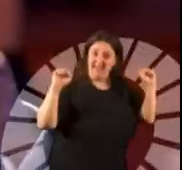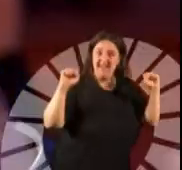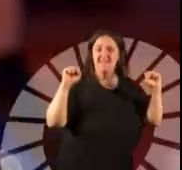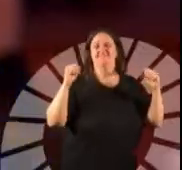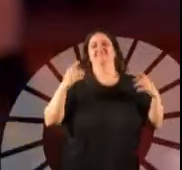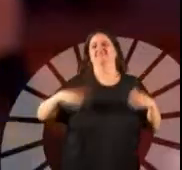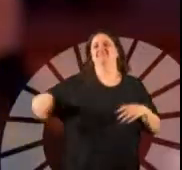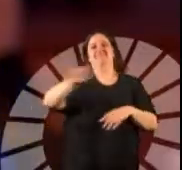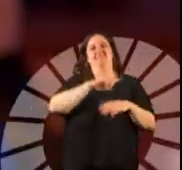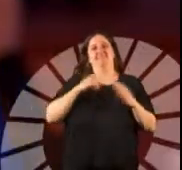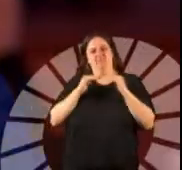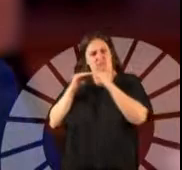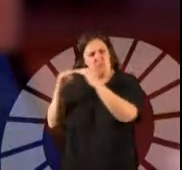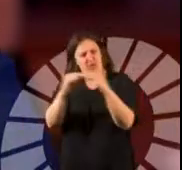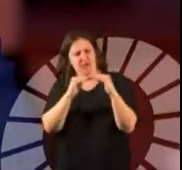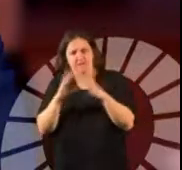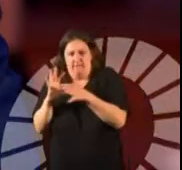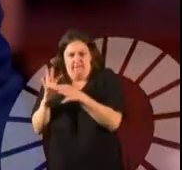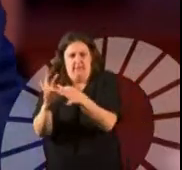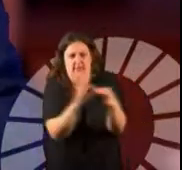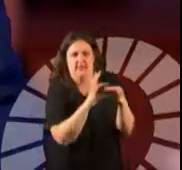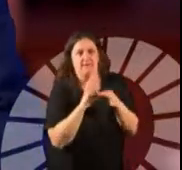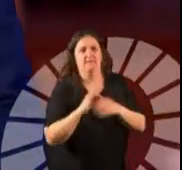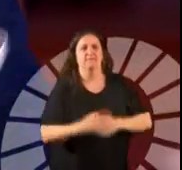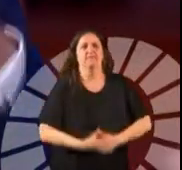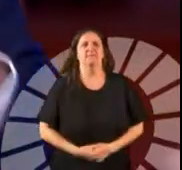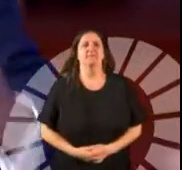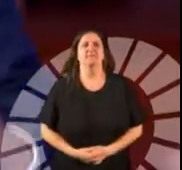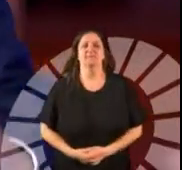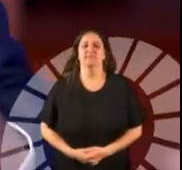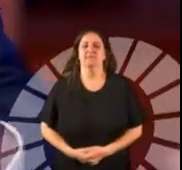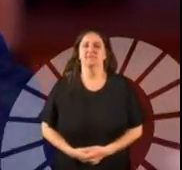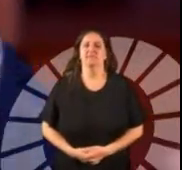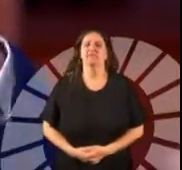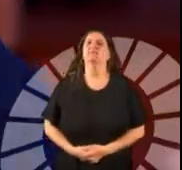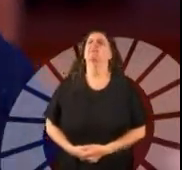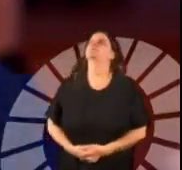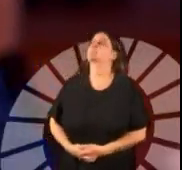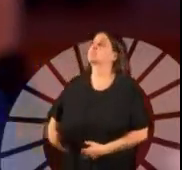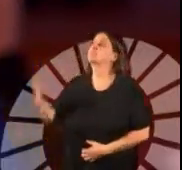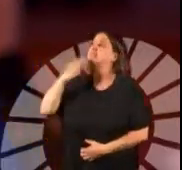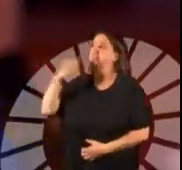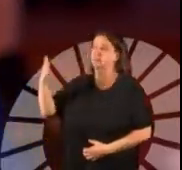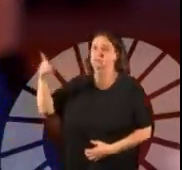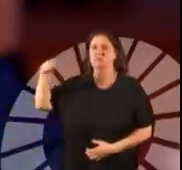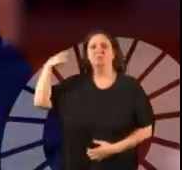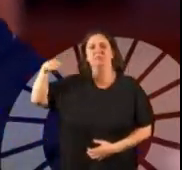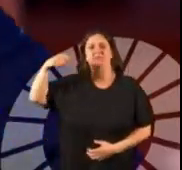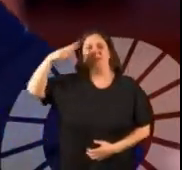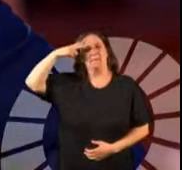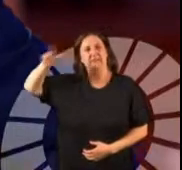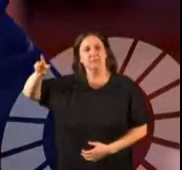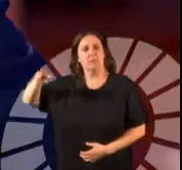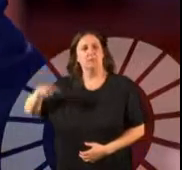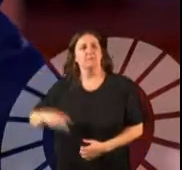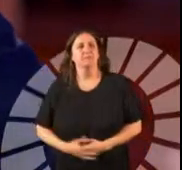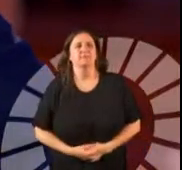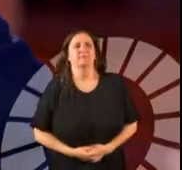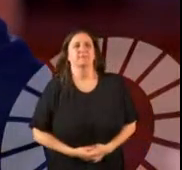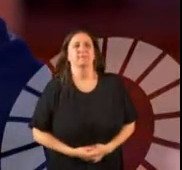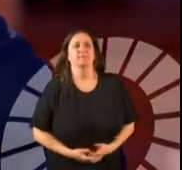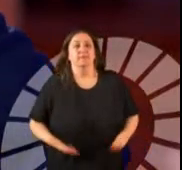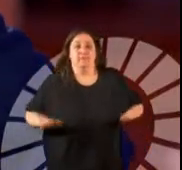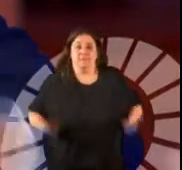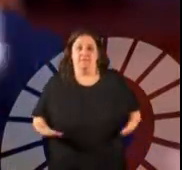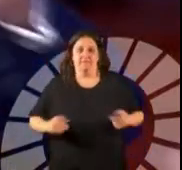au président du Thank you to the President of Mexico. Now, before we go into the different themes,